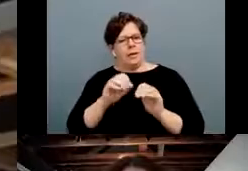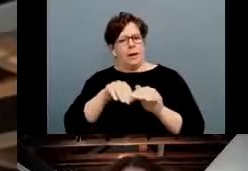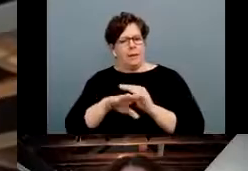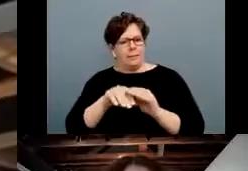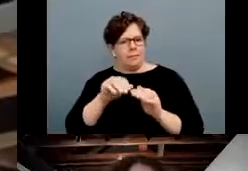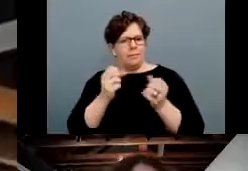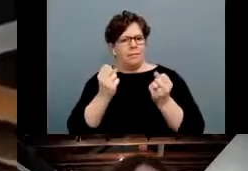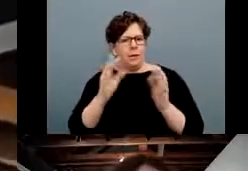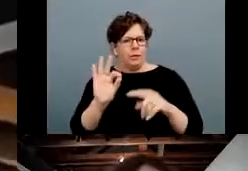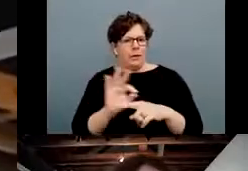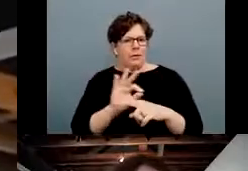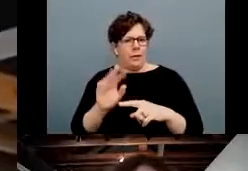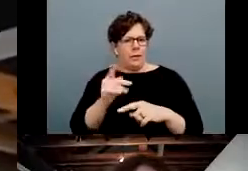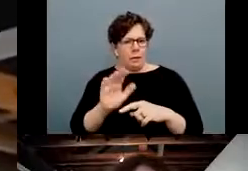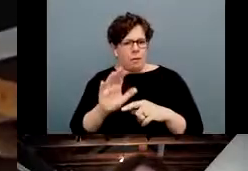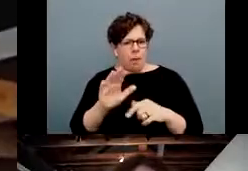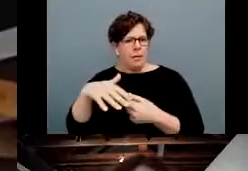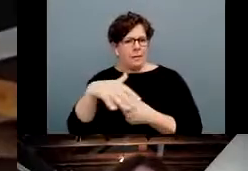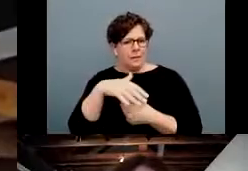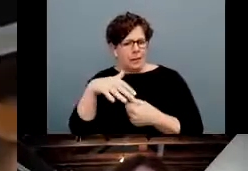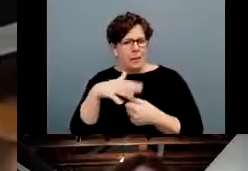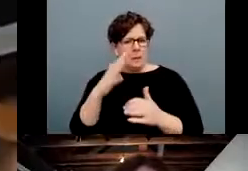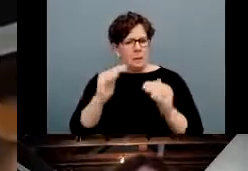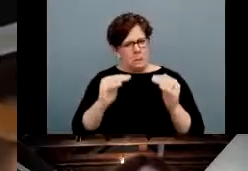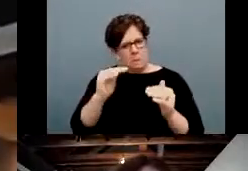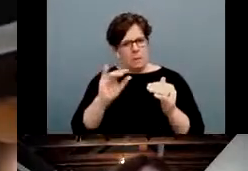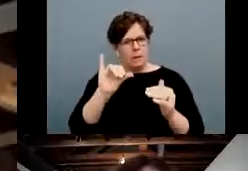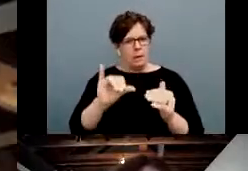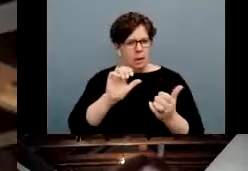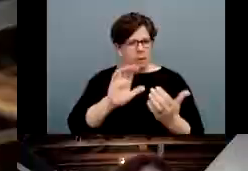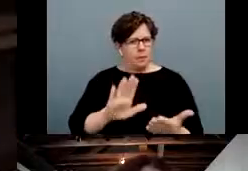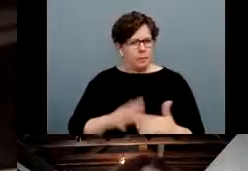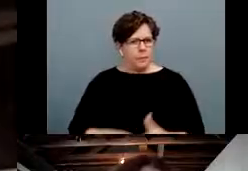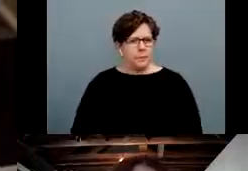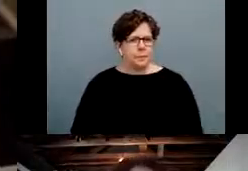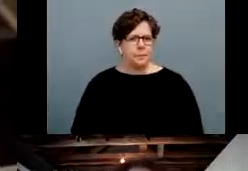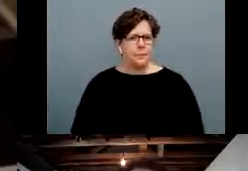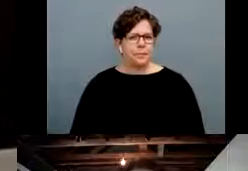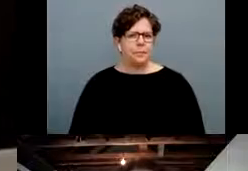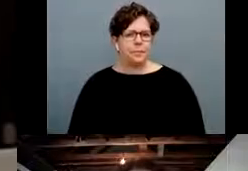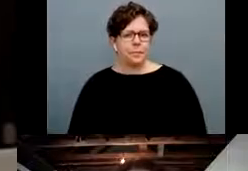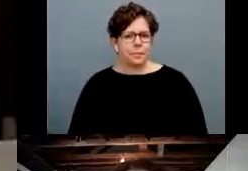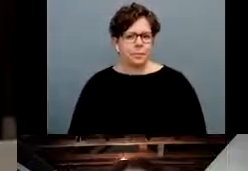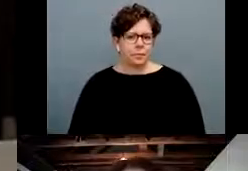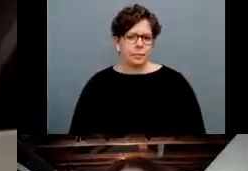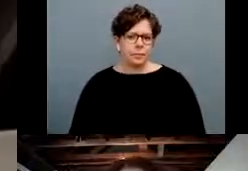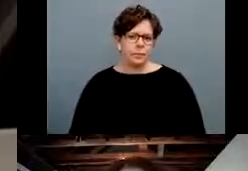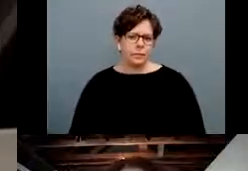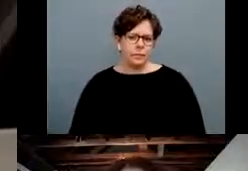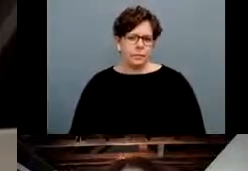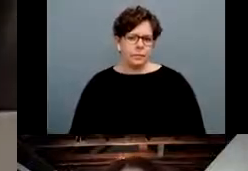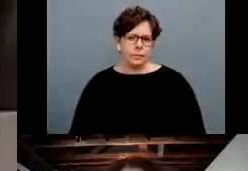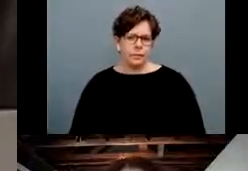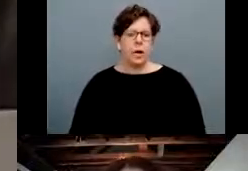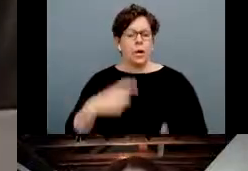multifunctional public space. You can get a pretty good view here of the hardwood